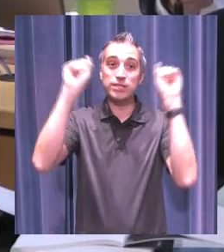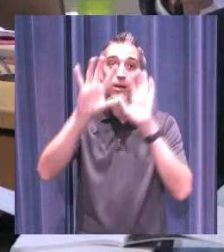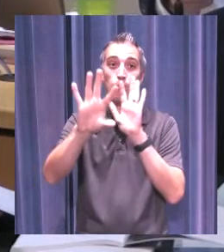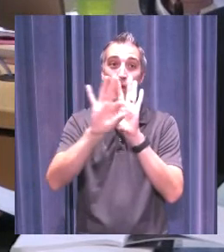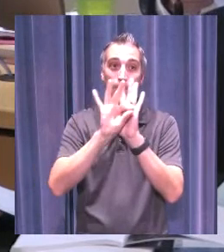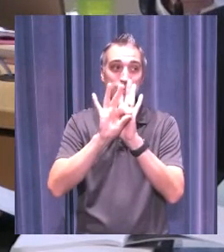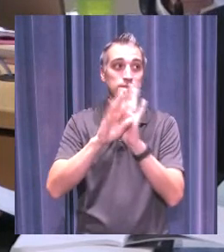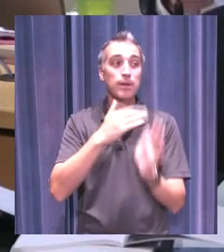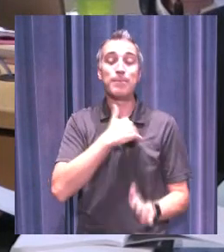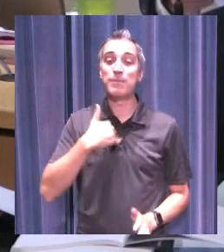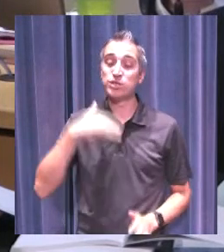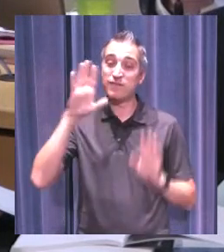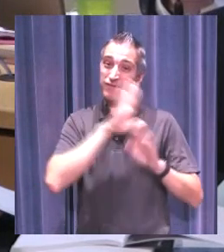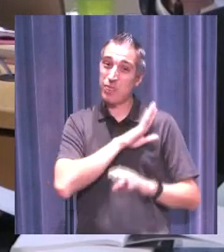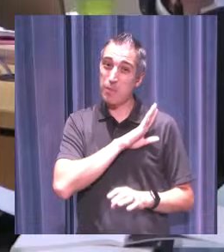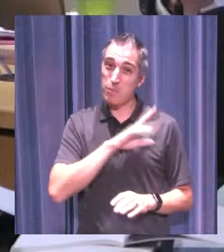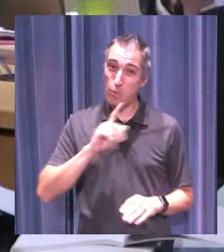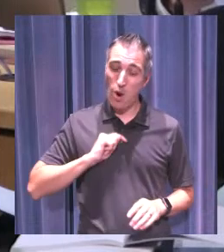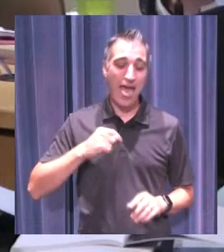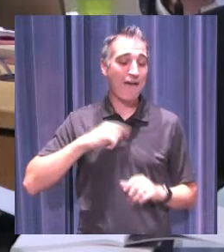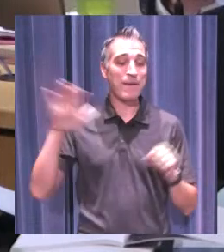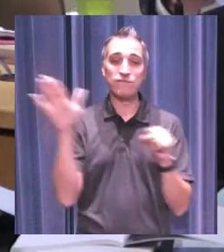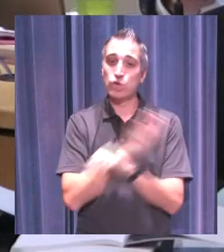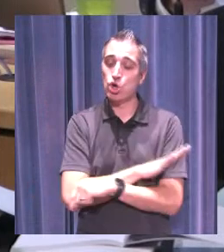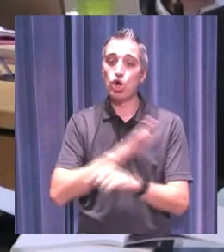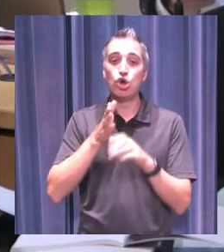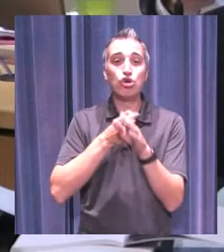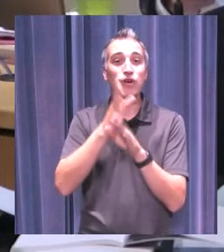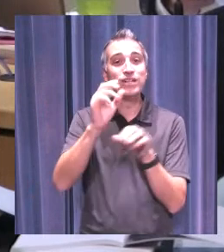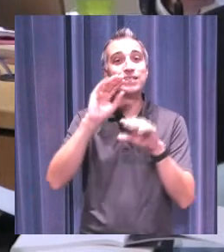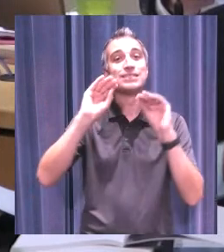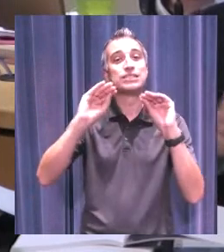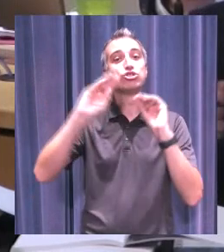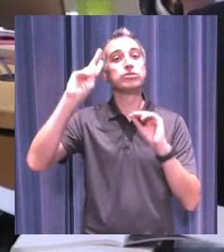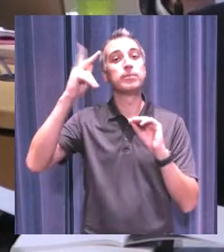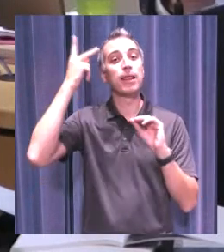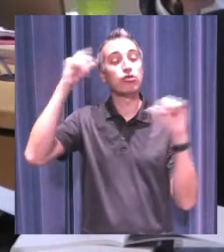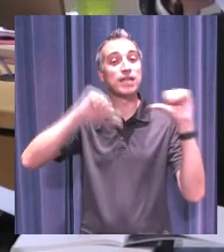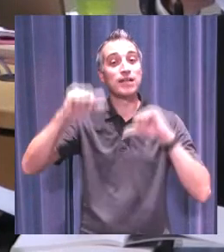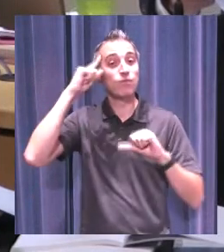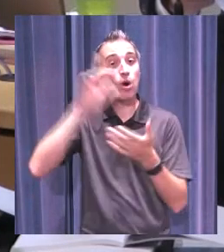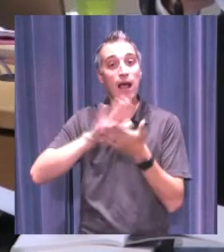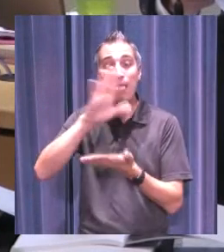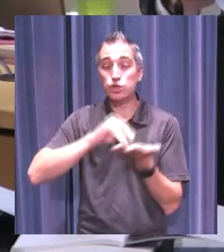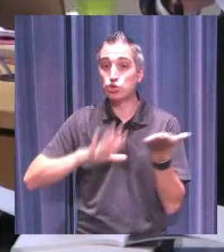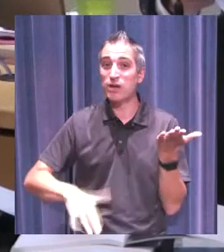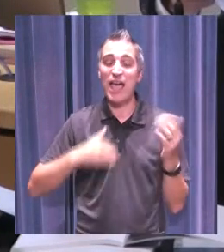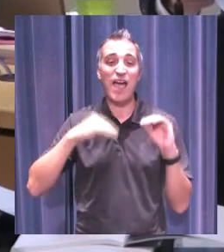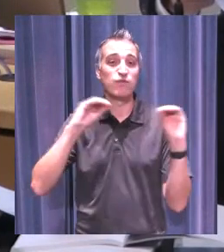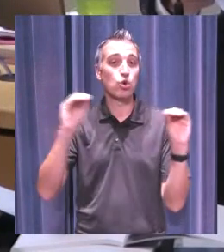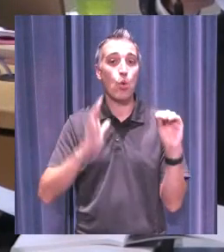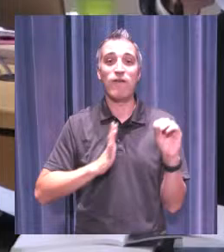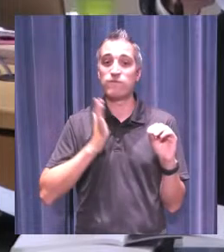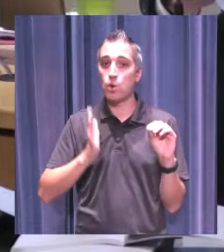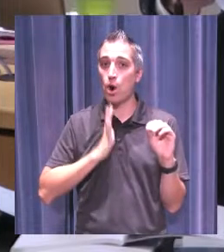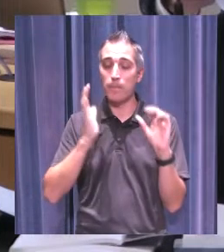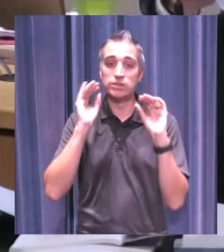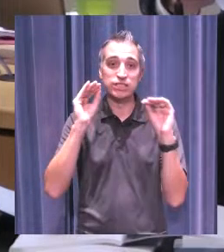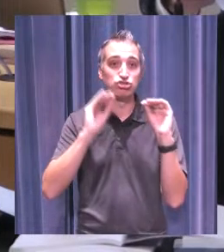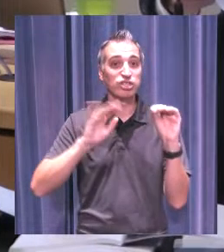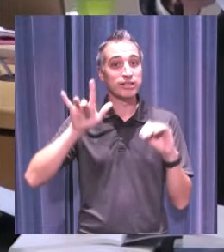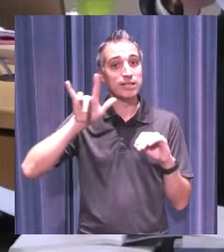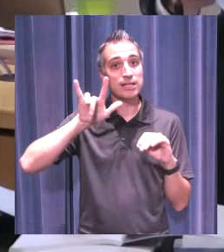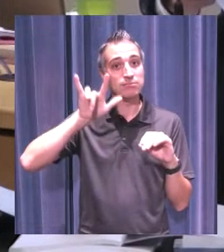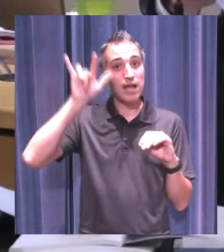Members of the board, I have spent my entire career teaching political science to college students. I have no formal training in aeronautics, but I